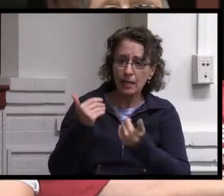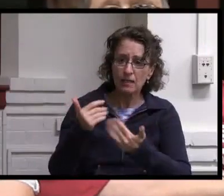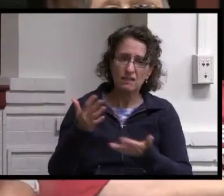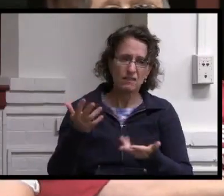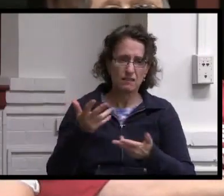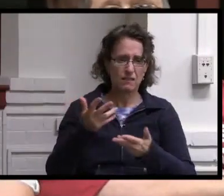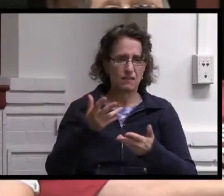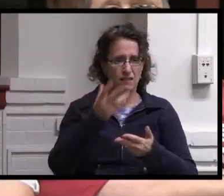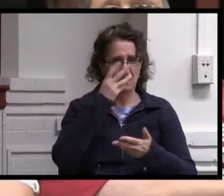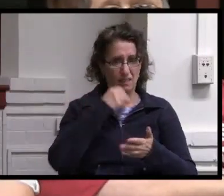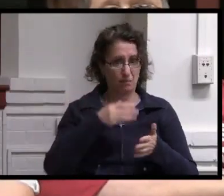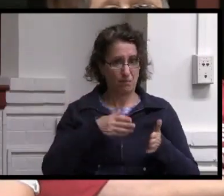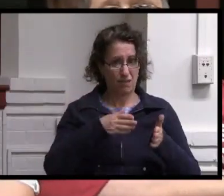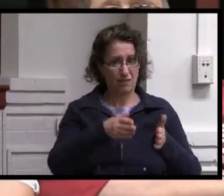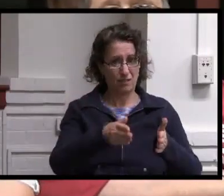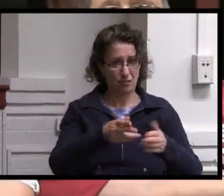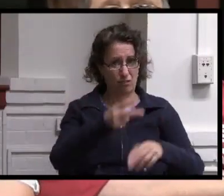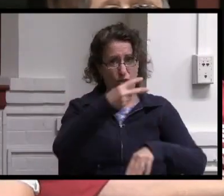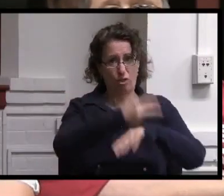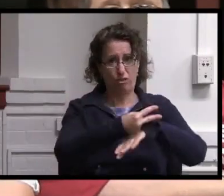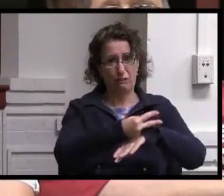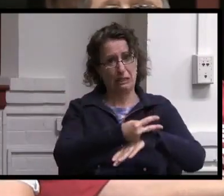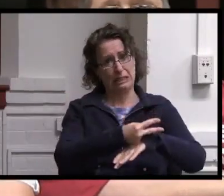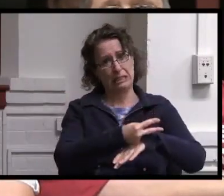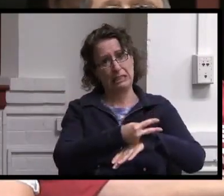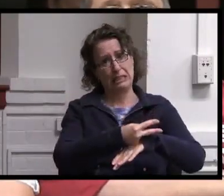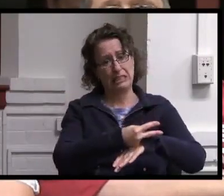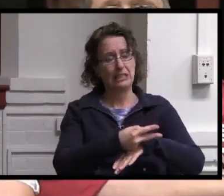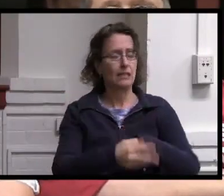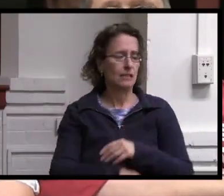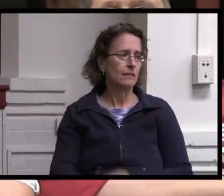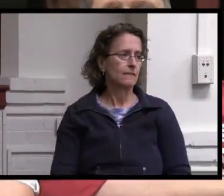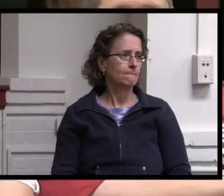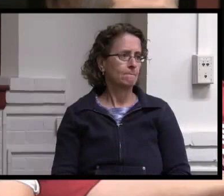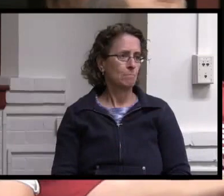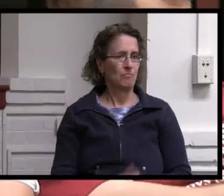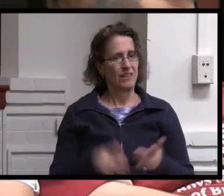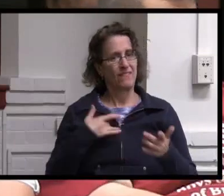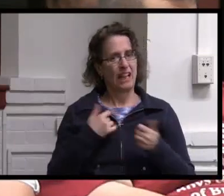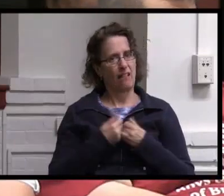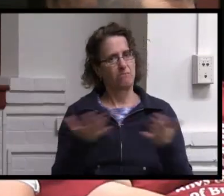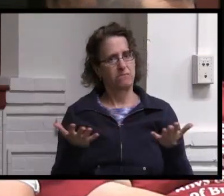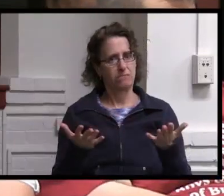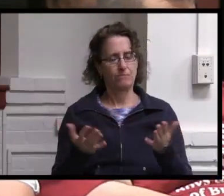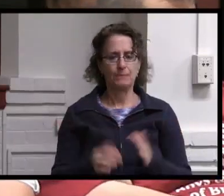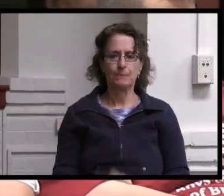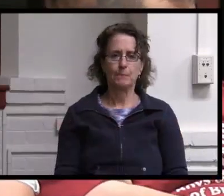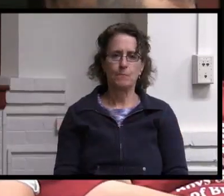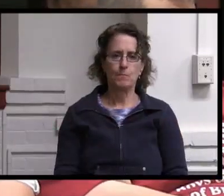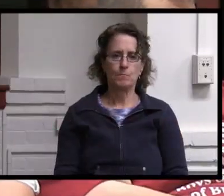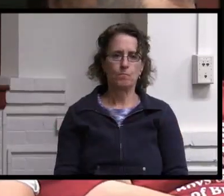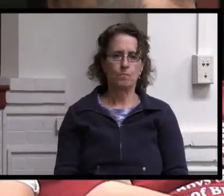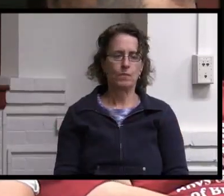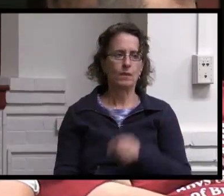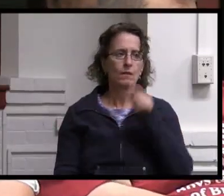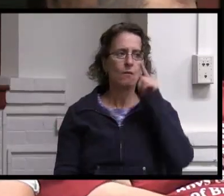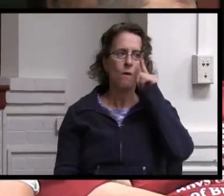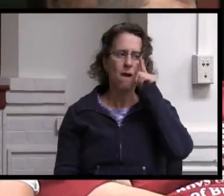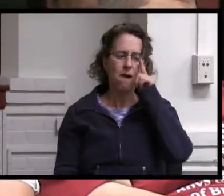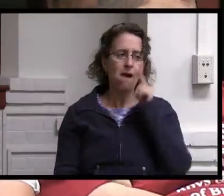sleeping on the street. And I also want to say, in response to one thing that Dick